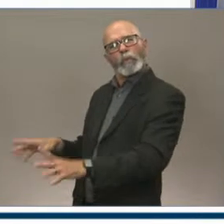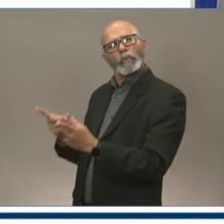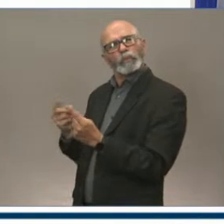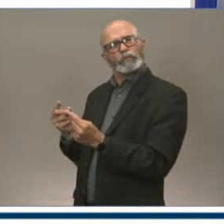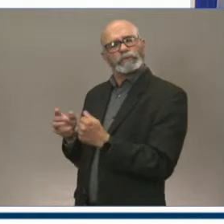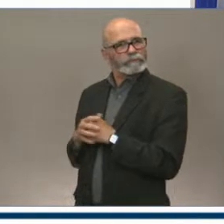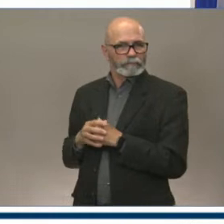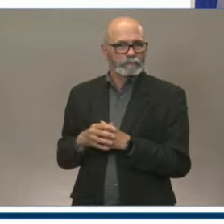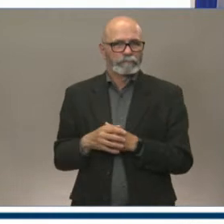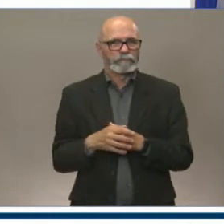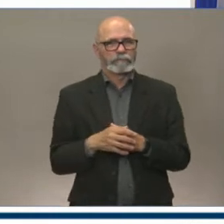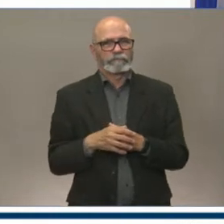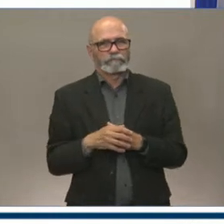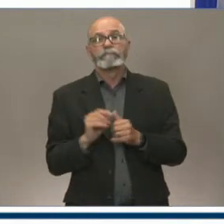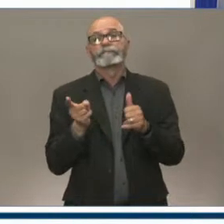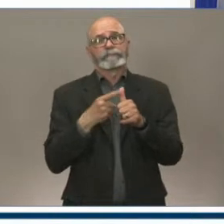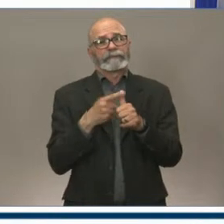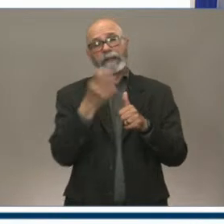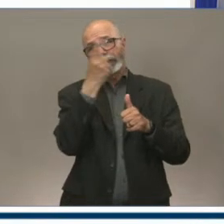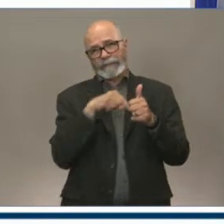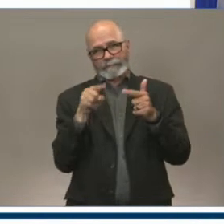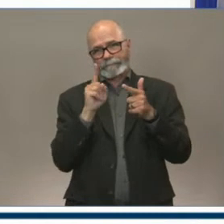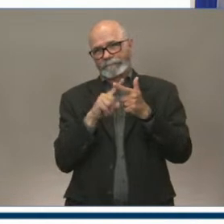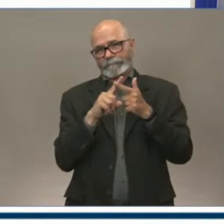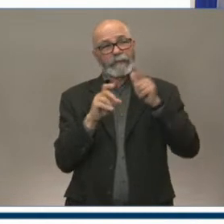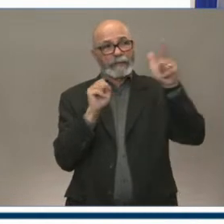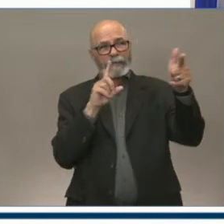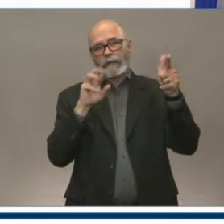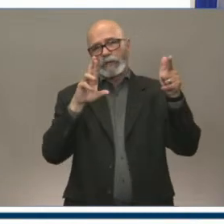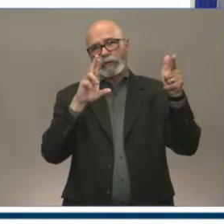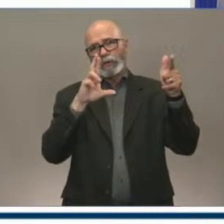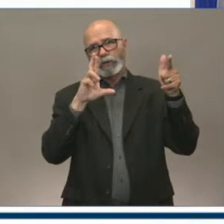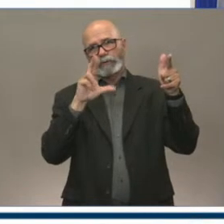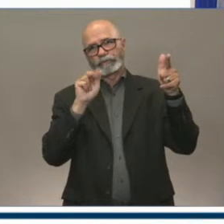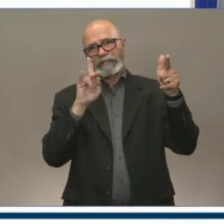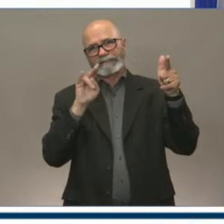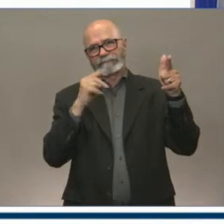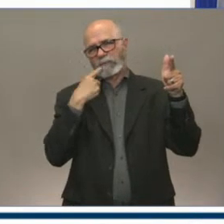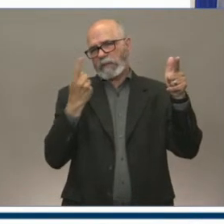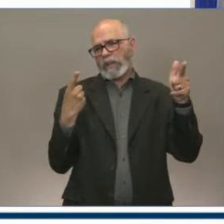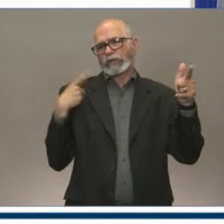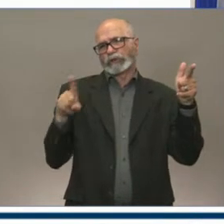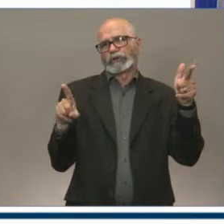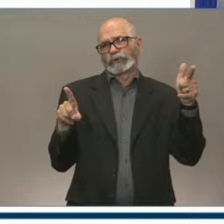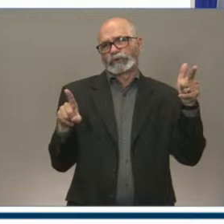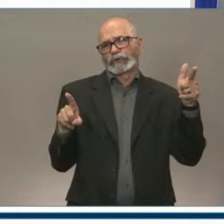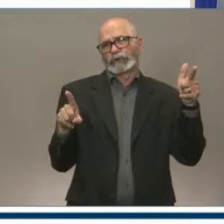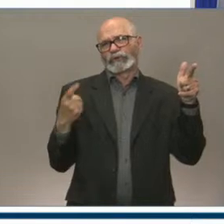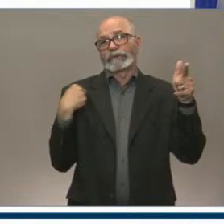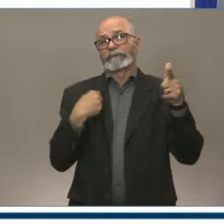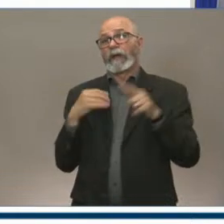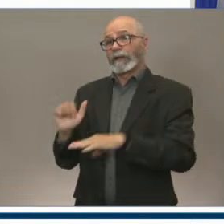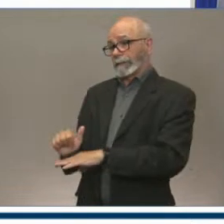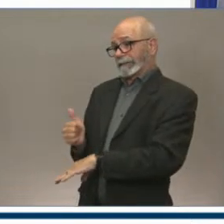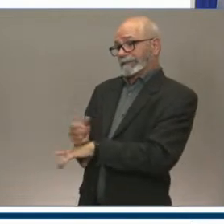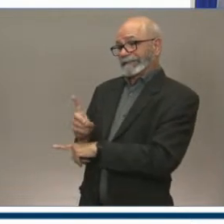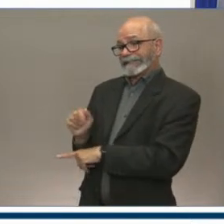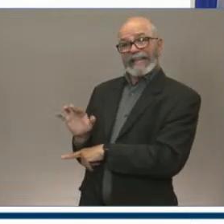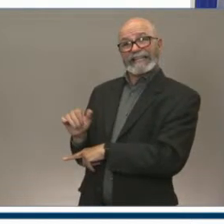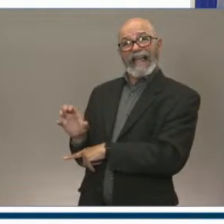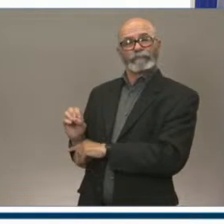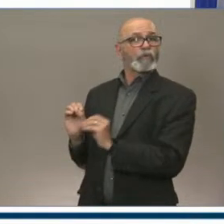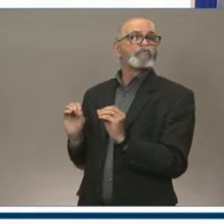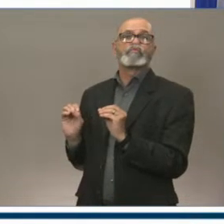not this is a move in response to the fact that a year ago this wasn't set up and it created a problem for a number of healthcare workers